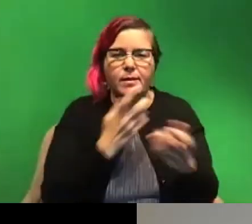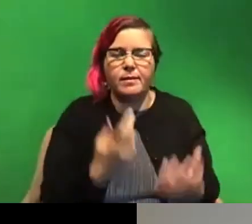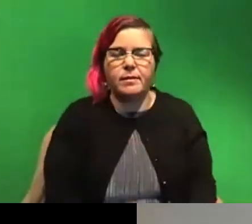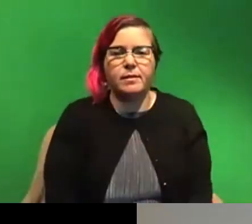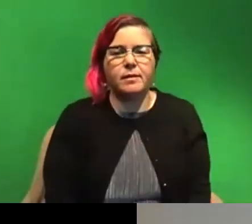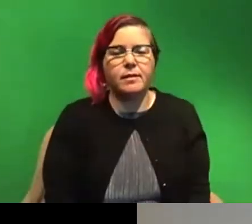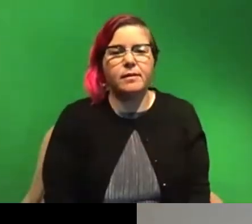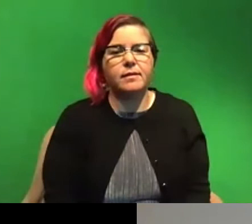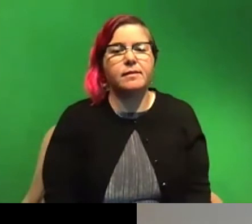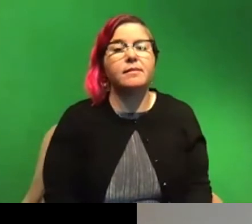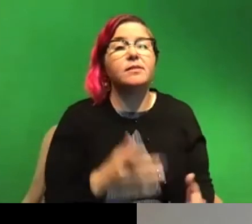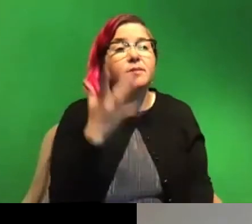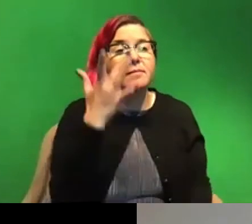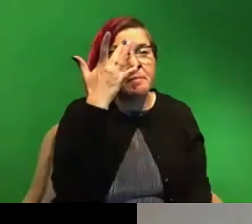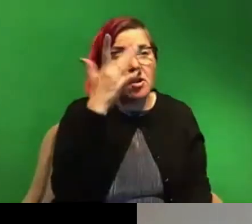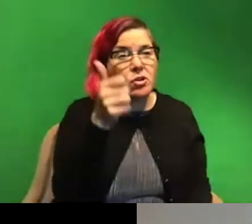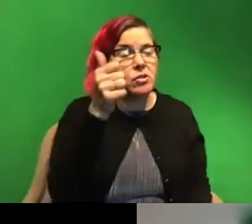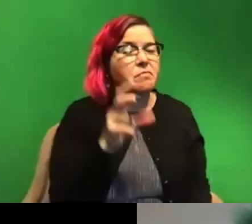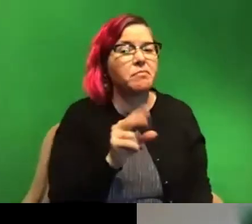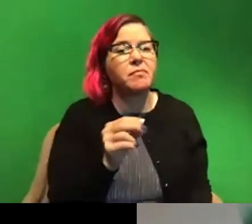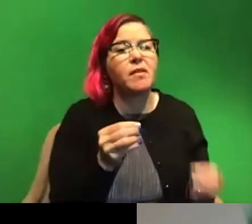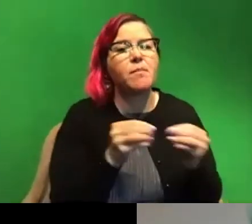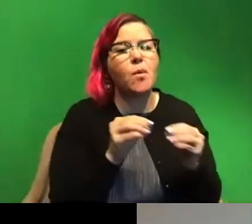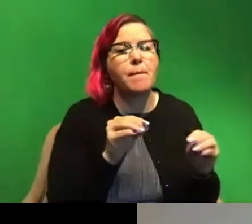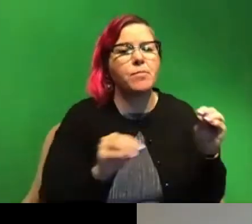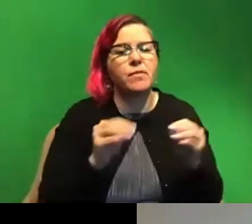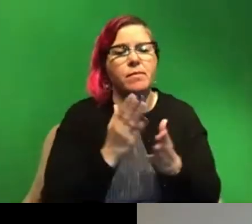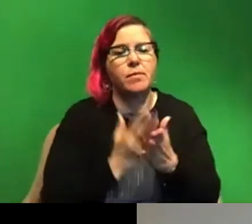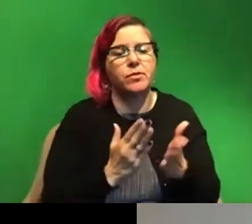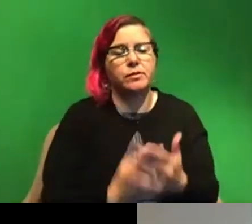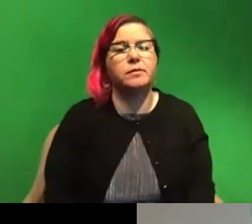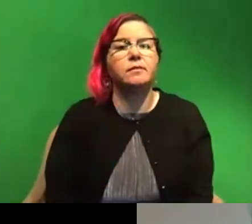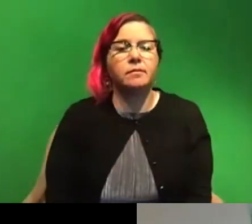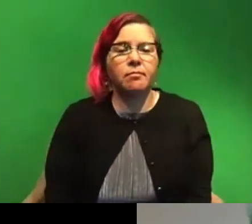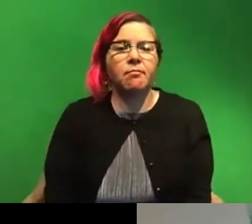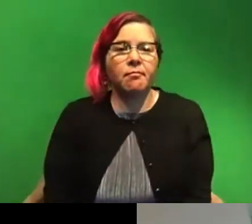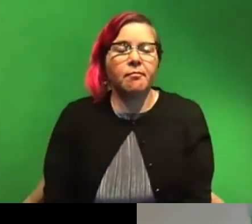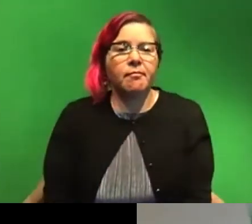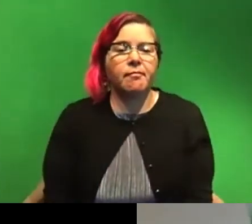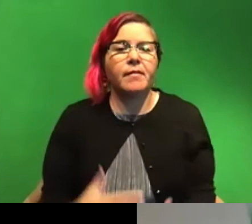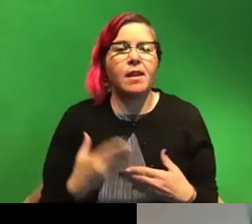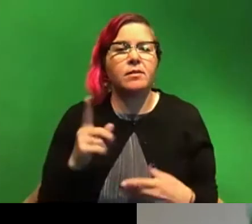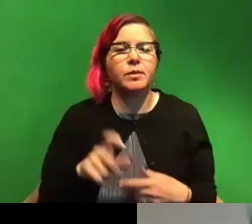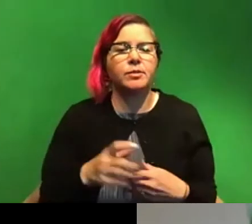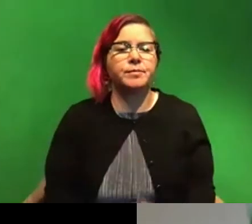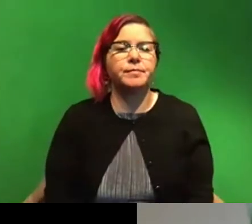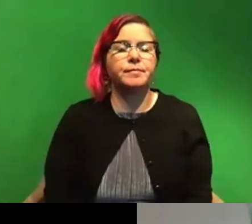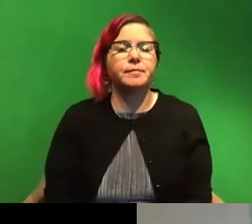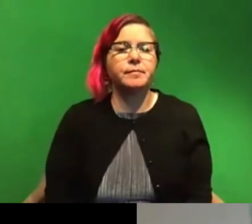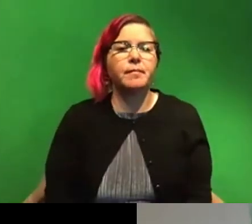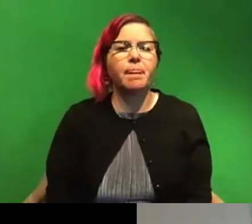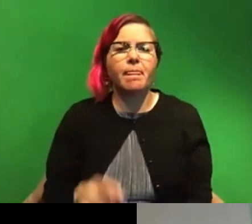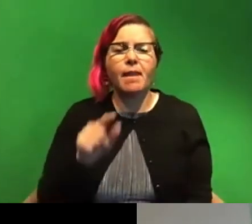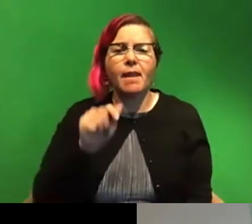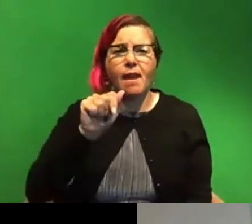it's not necessarily smarter, it's just now it has more moving parts. Cool. The next question is, can an artificial